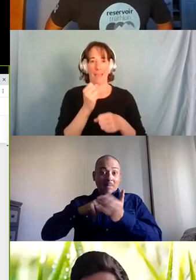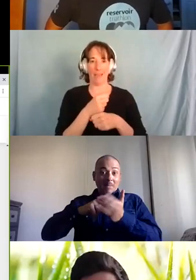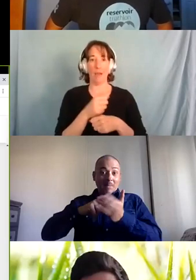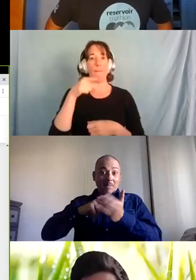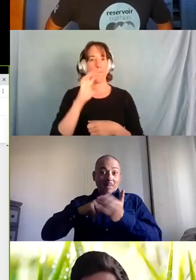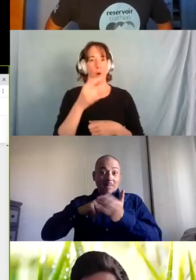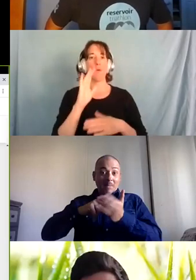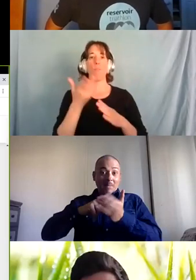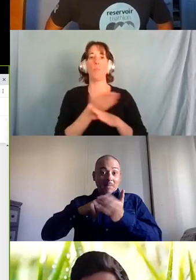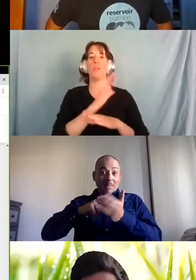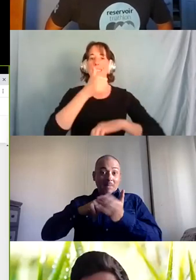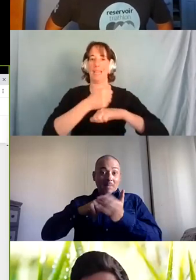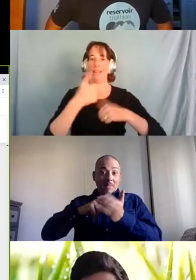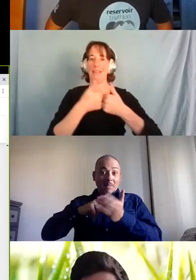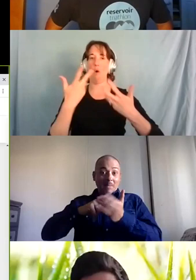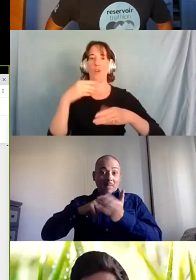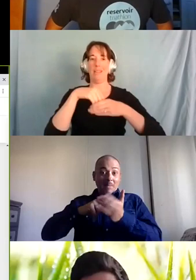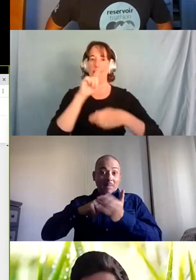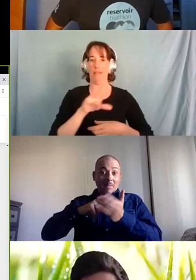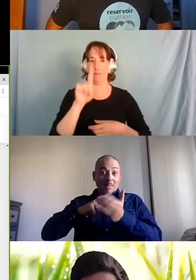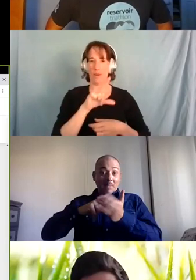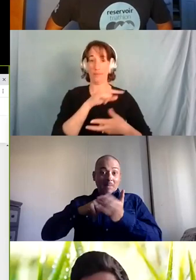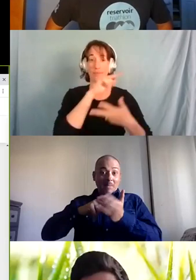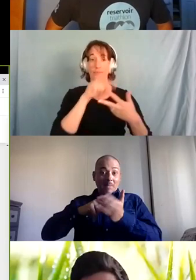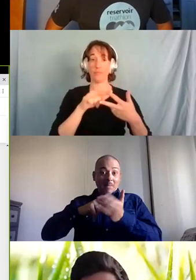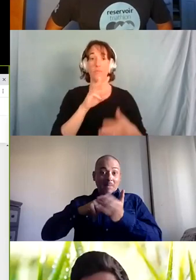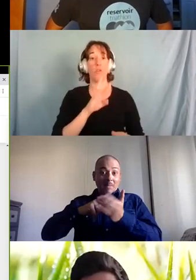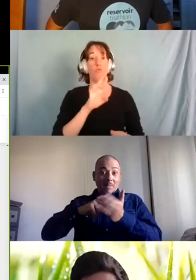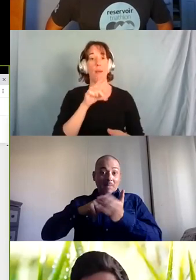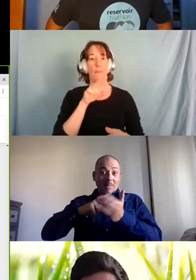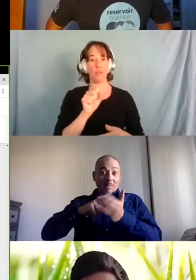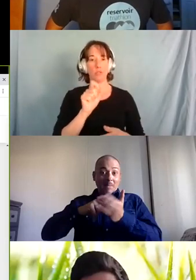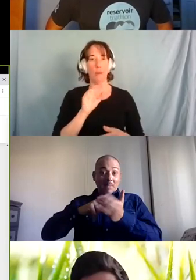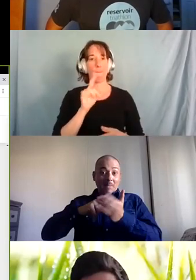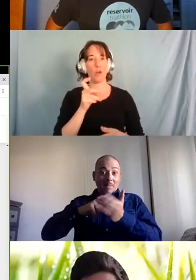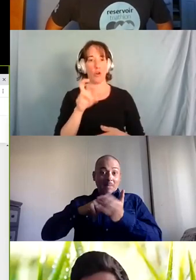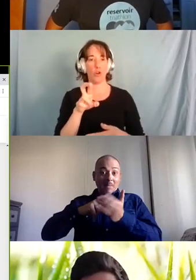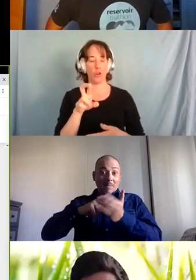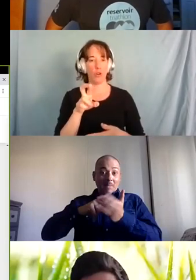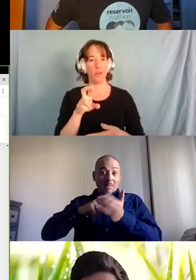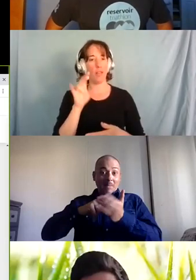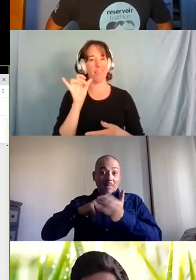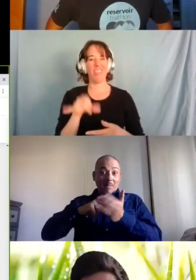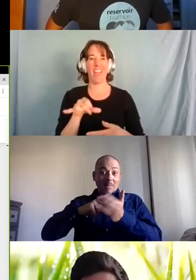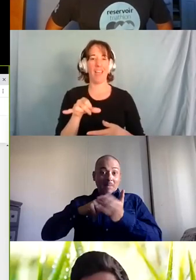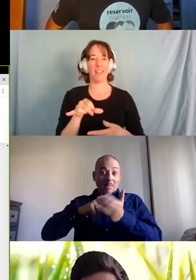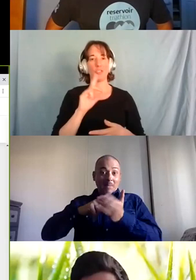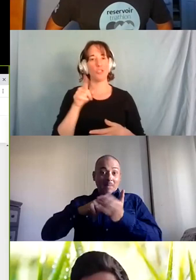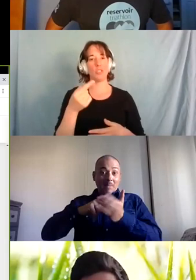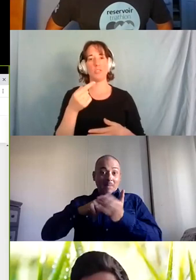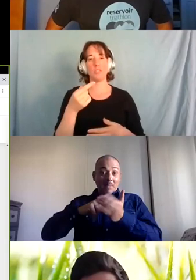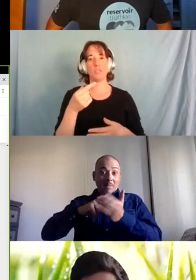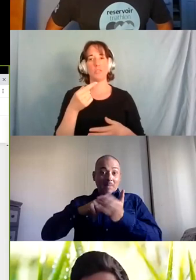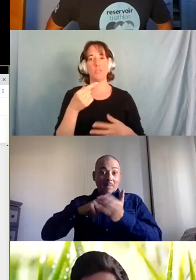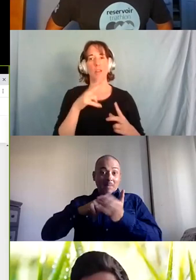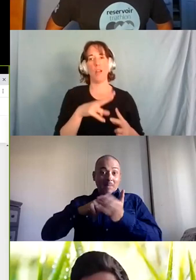gym library. And then the wrappers.monitor is actually just, it's I guess, an offshoot of the gym library